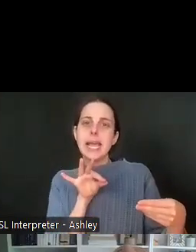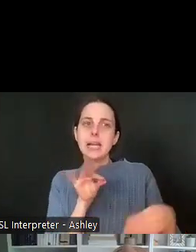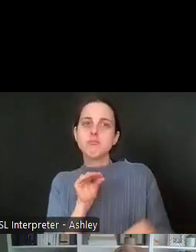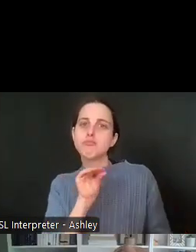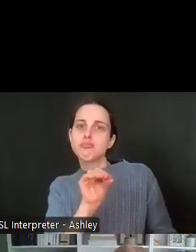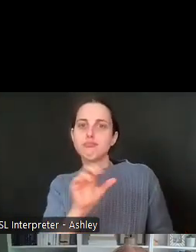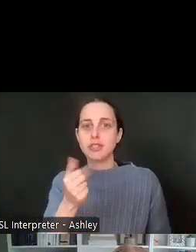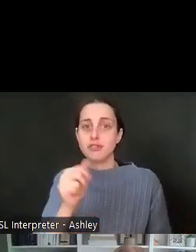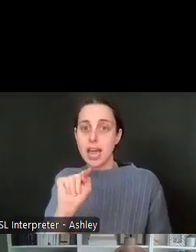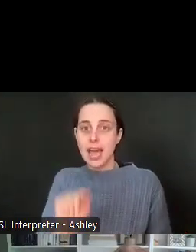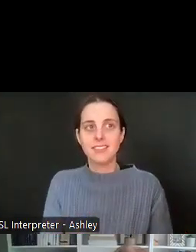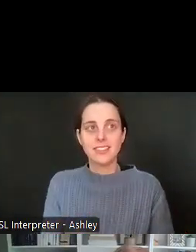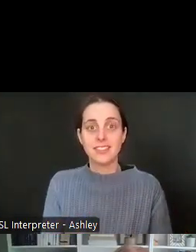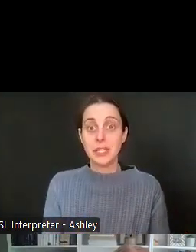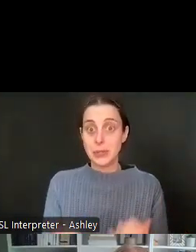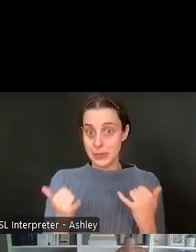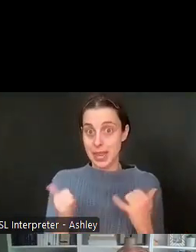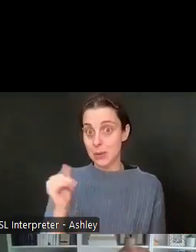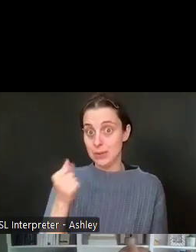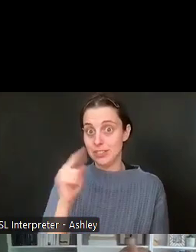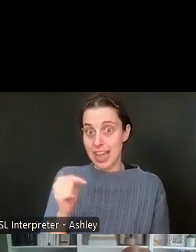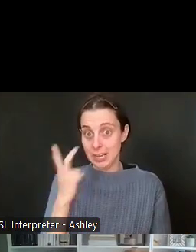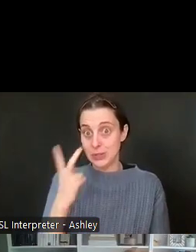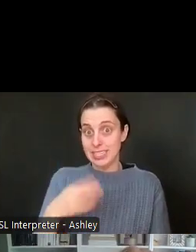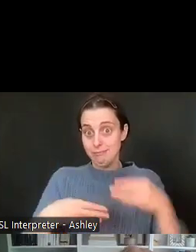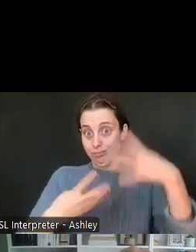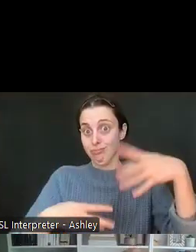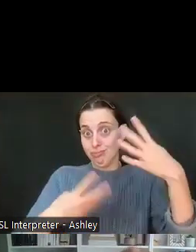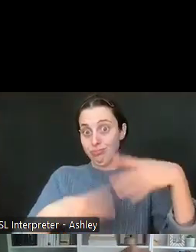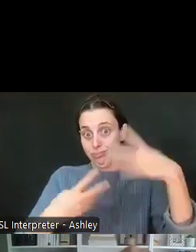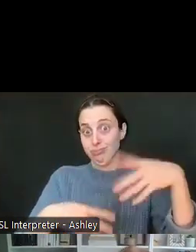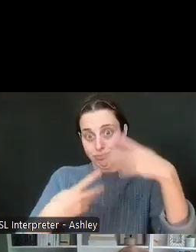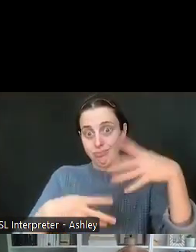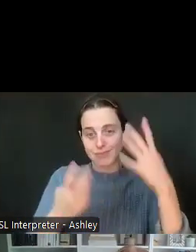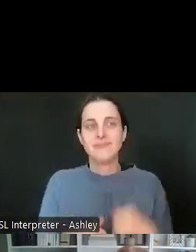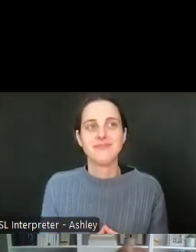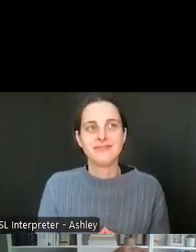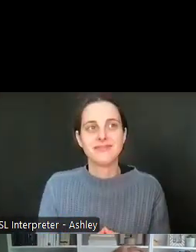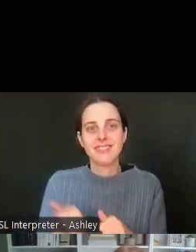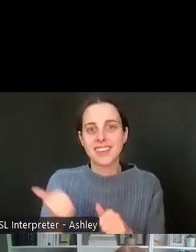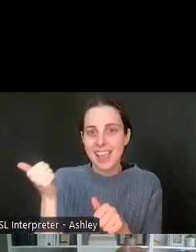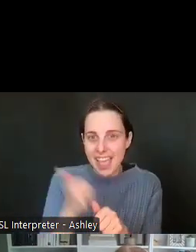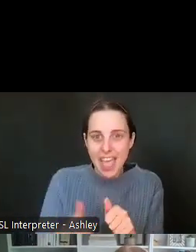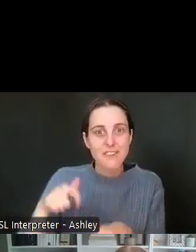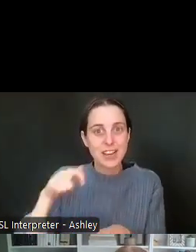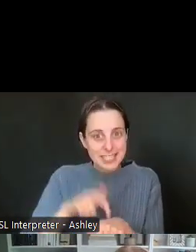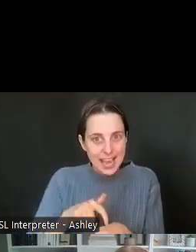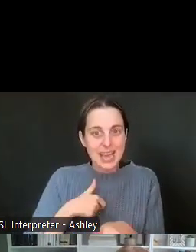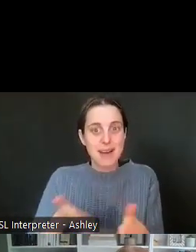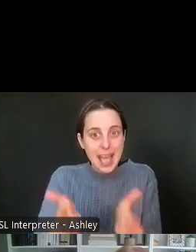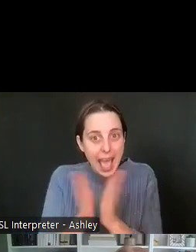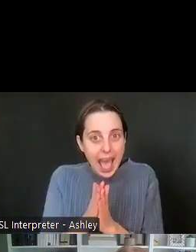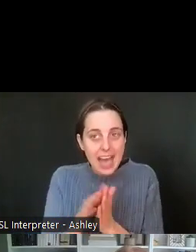happening right now in chat is what happens every single time I do this two-word